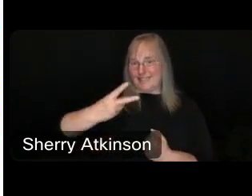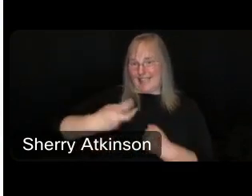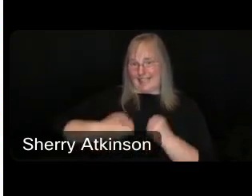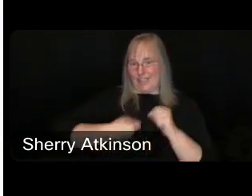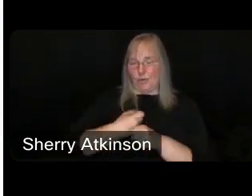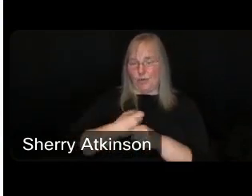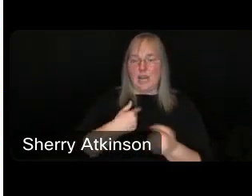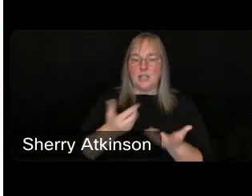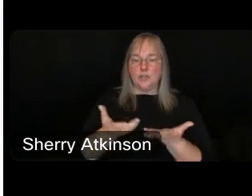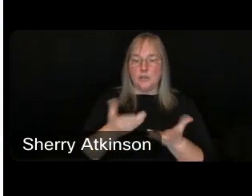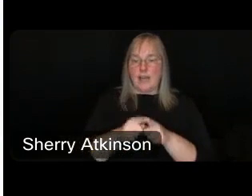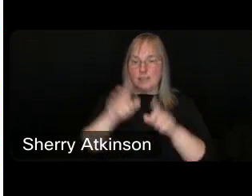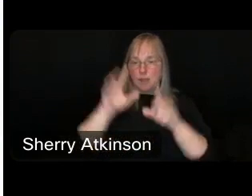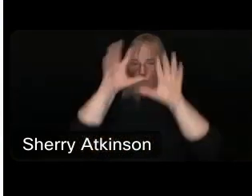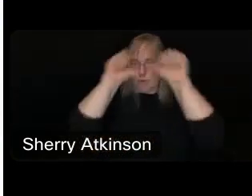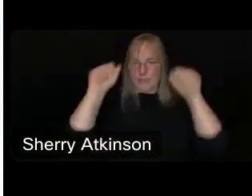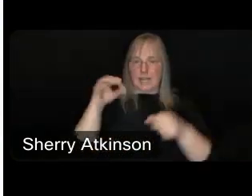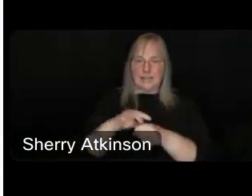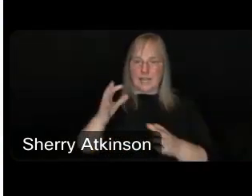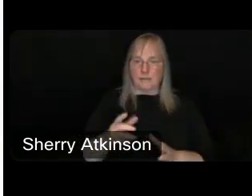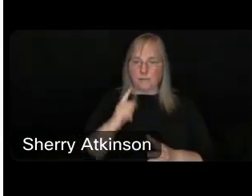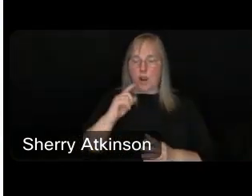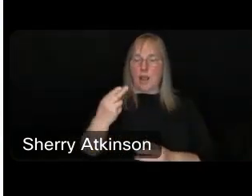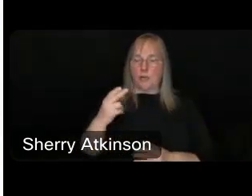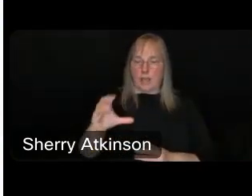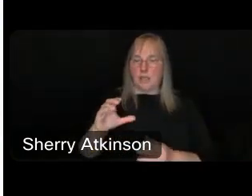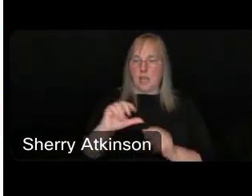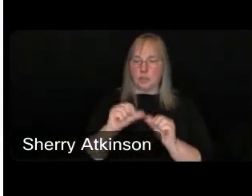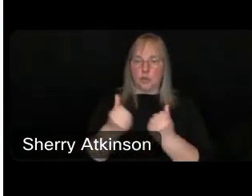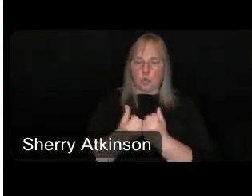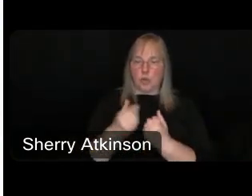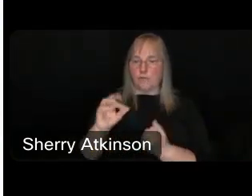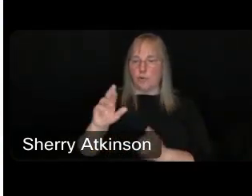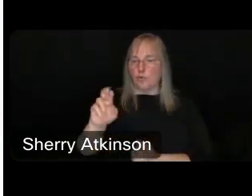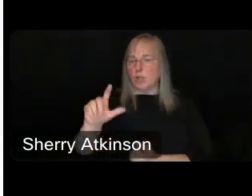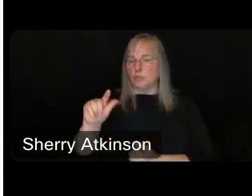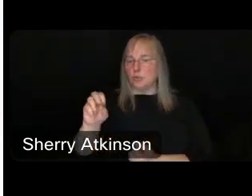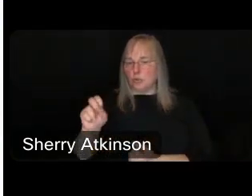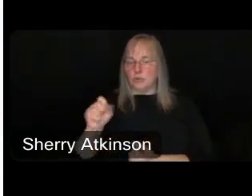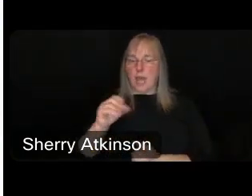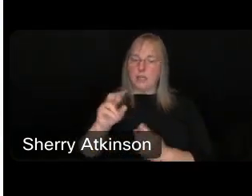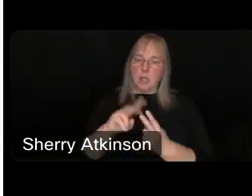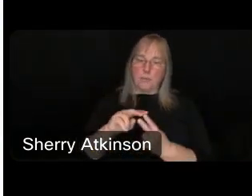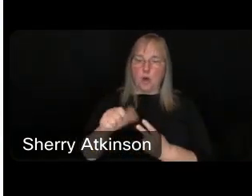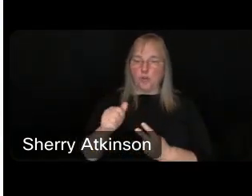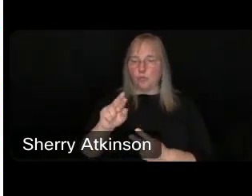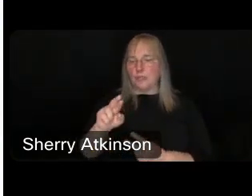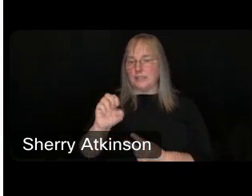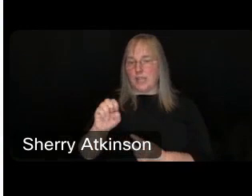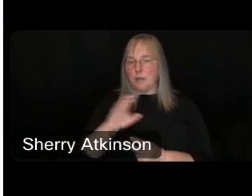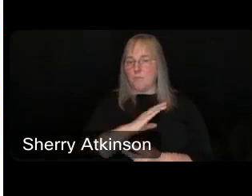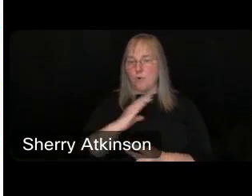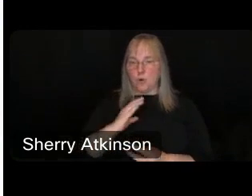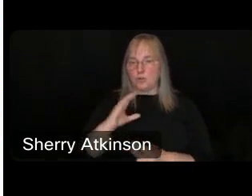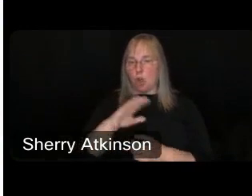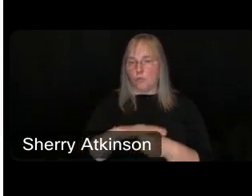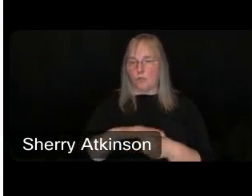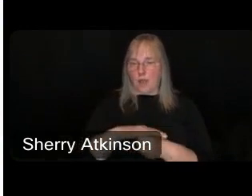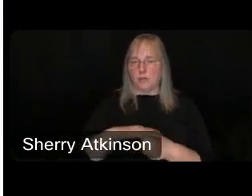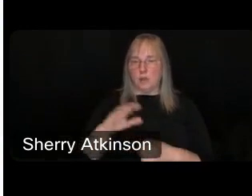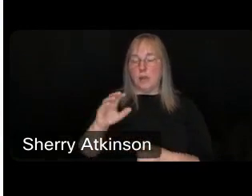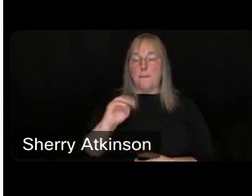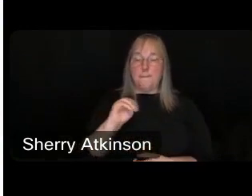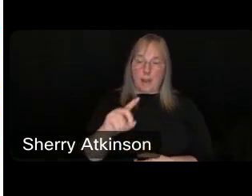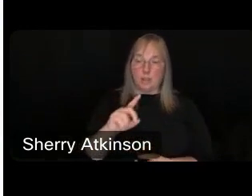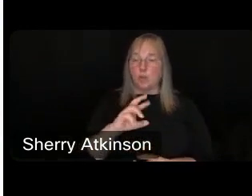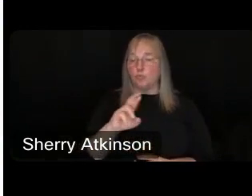the president-elect for Howard County Association of Realtors and a couple of other real estate boards around the Maryland Realtors boards.